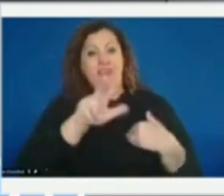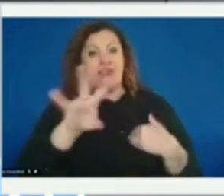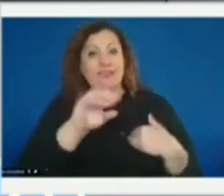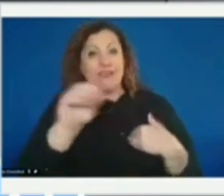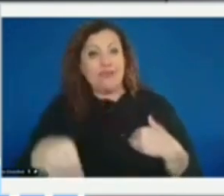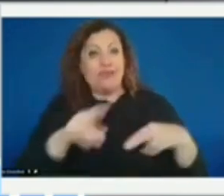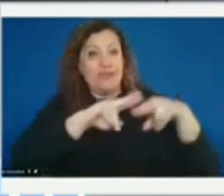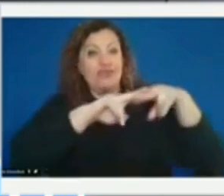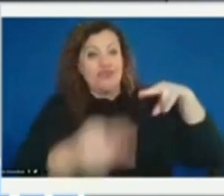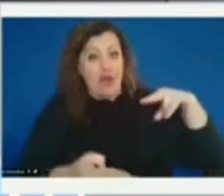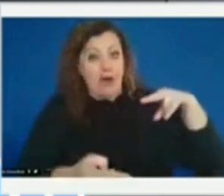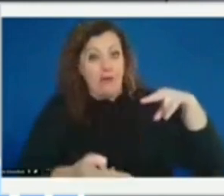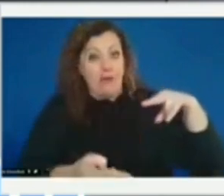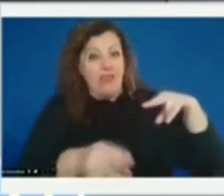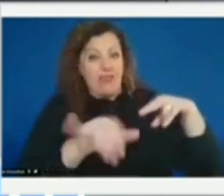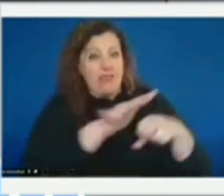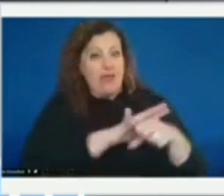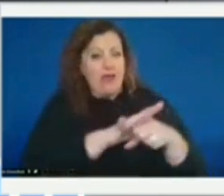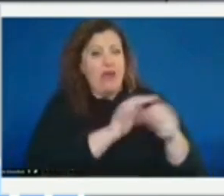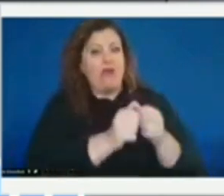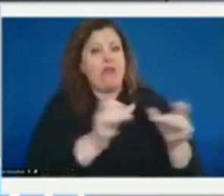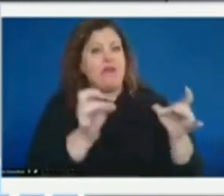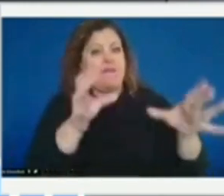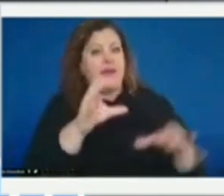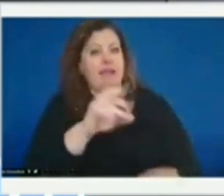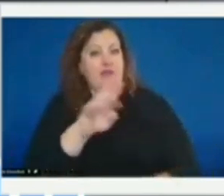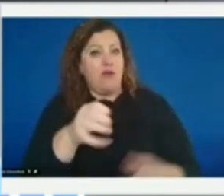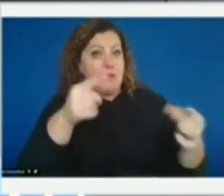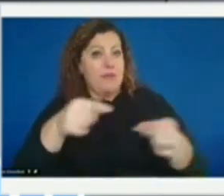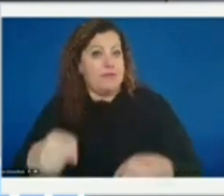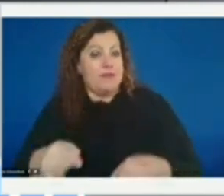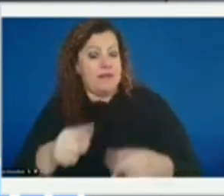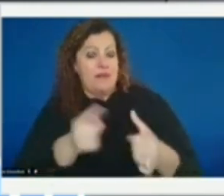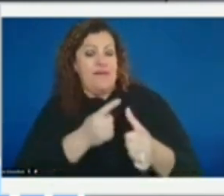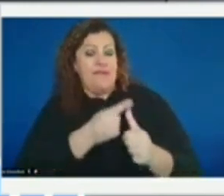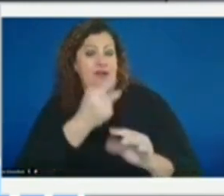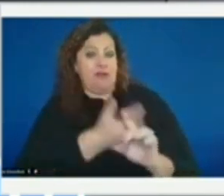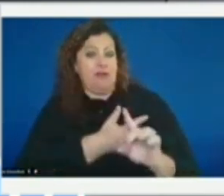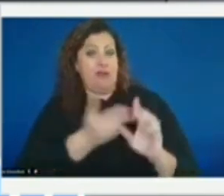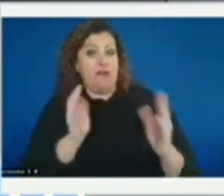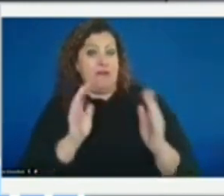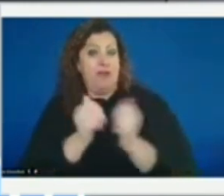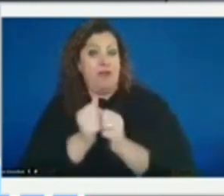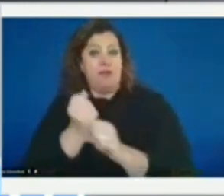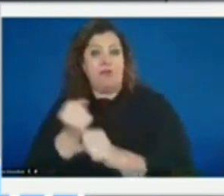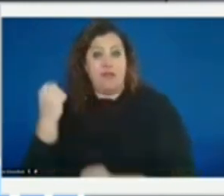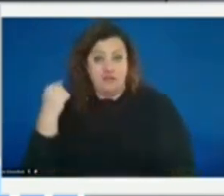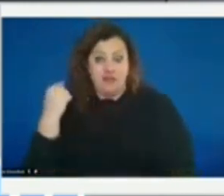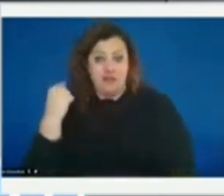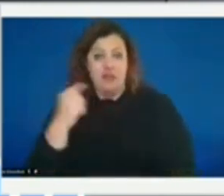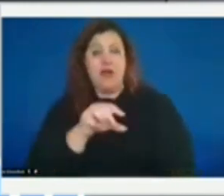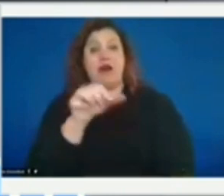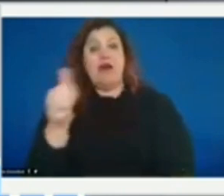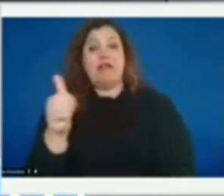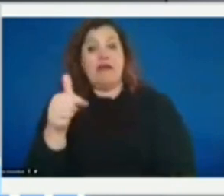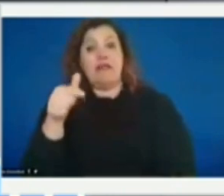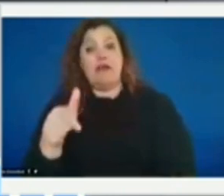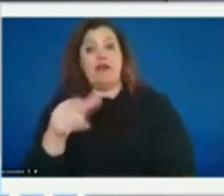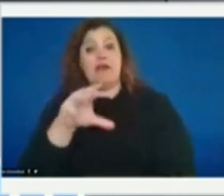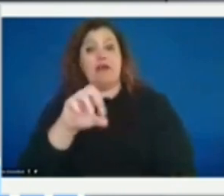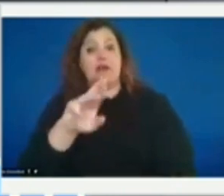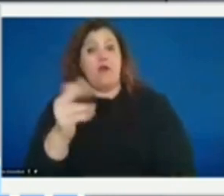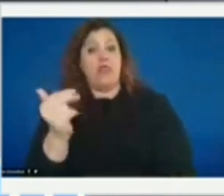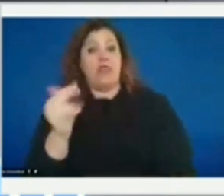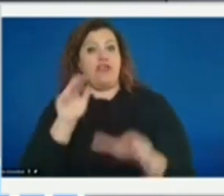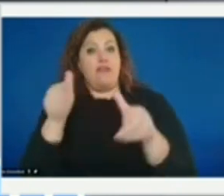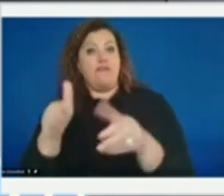drop in violent crime incidents in the 1st quarter compared to last year. In another one of the Core 13 focus areas,